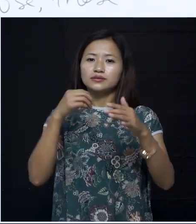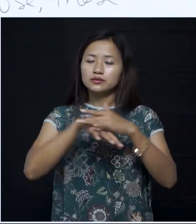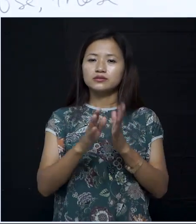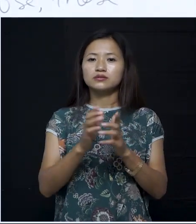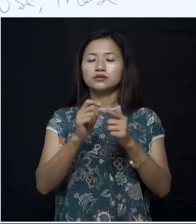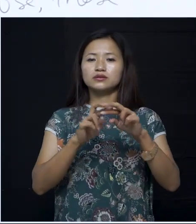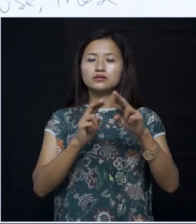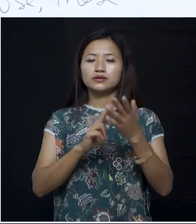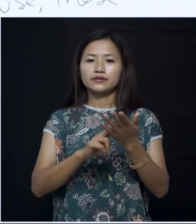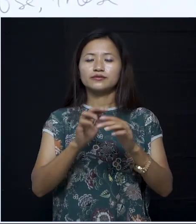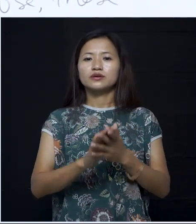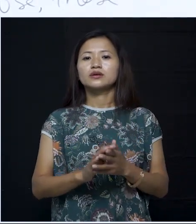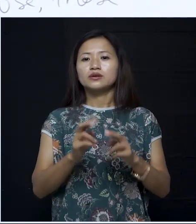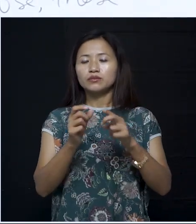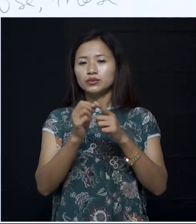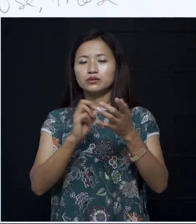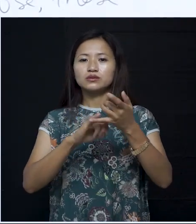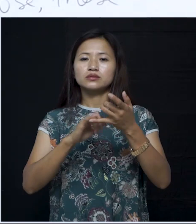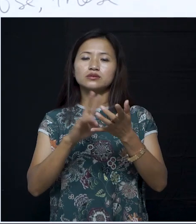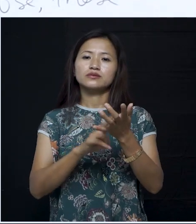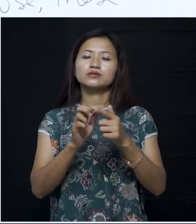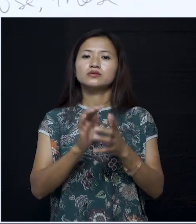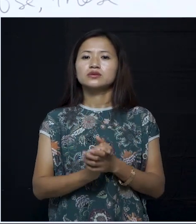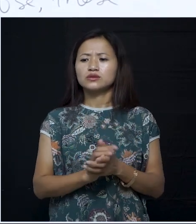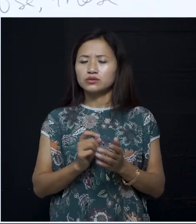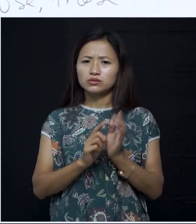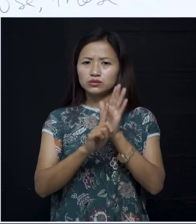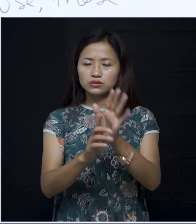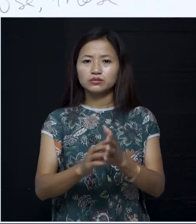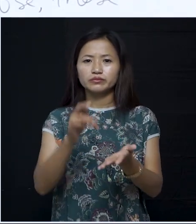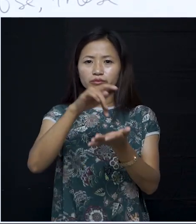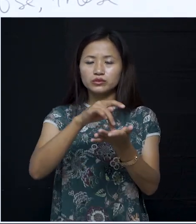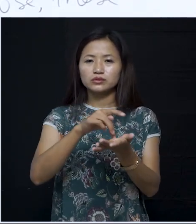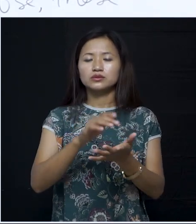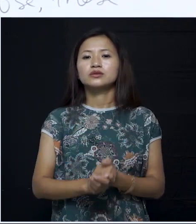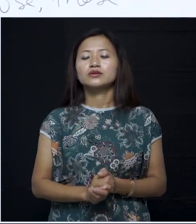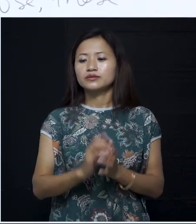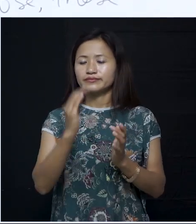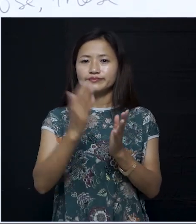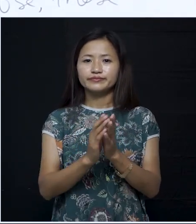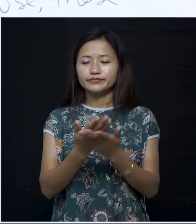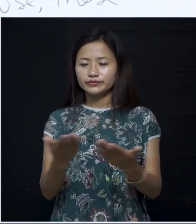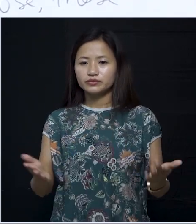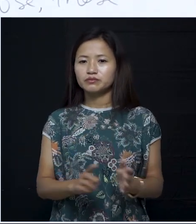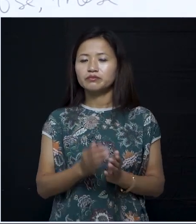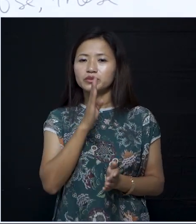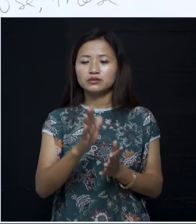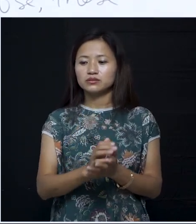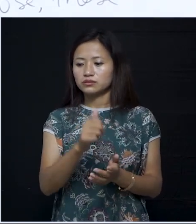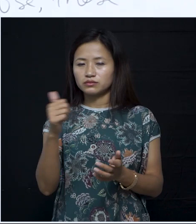AN. Possessive determiners are the words that shows possession of something, okay? That something belongs to somebody,